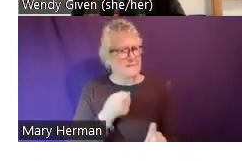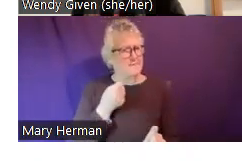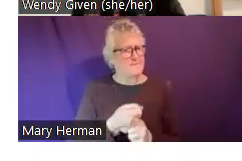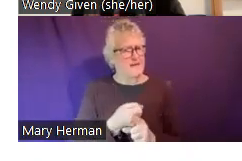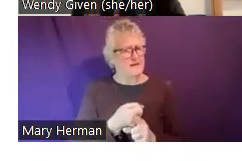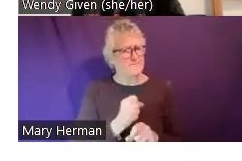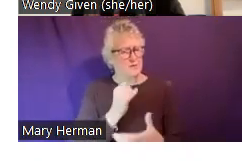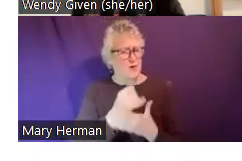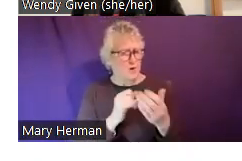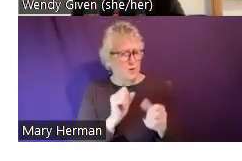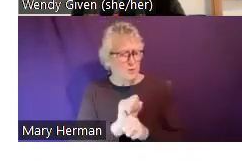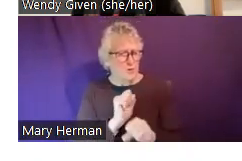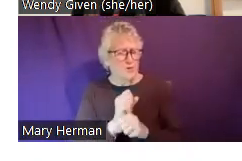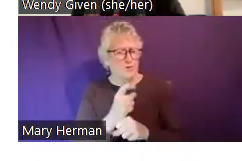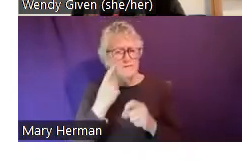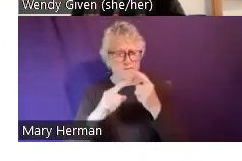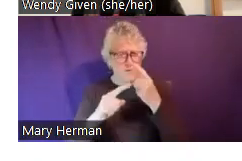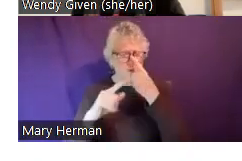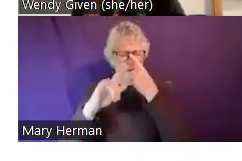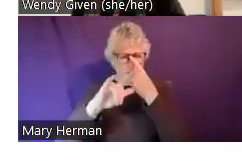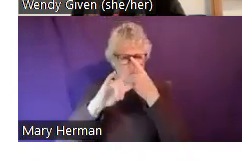And then